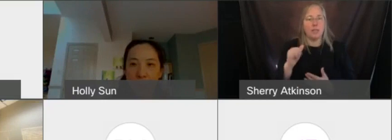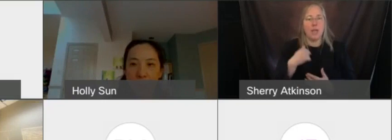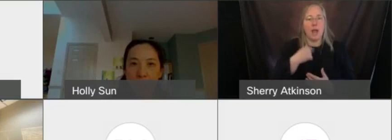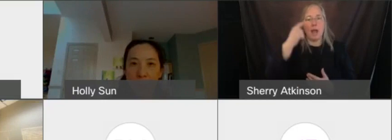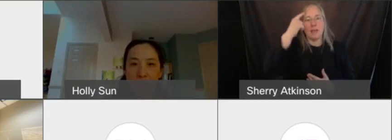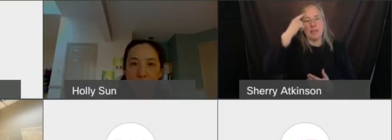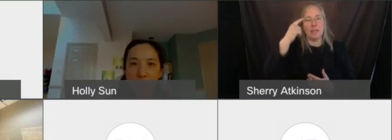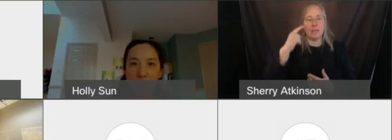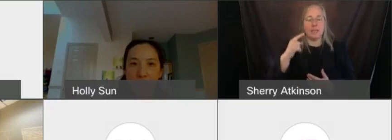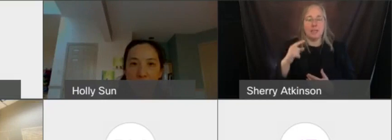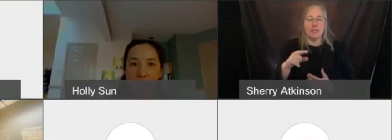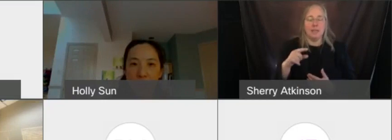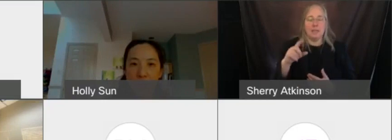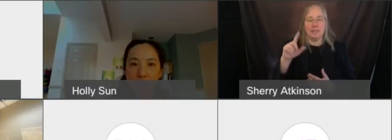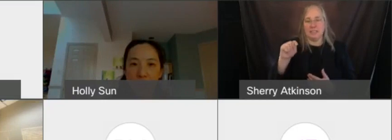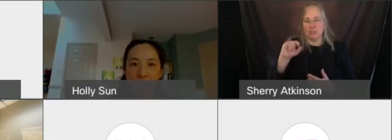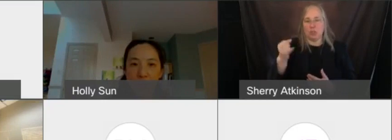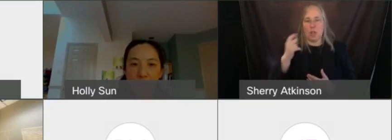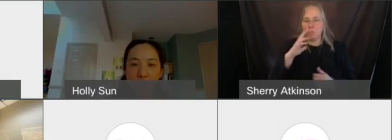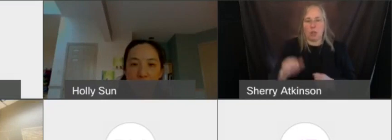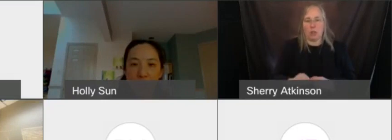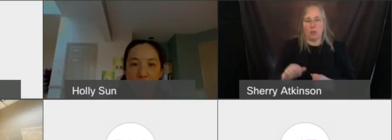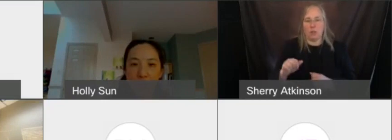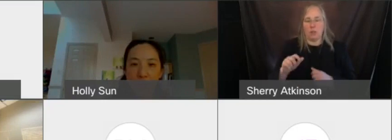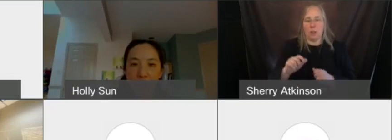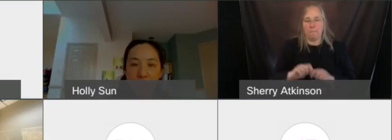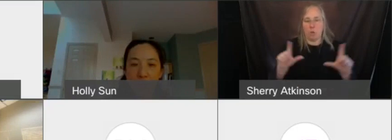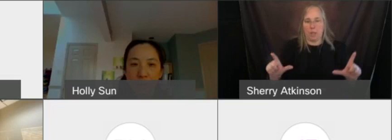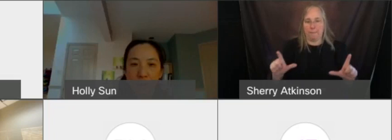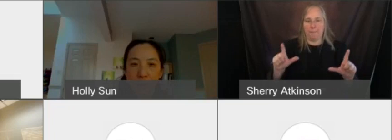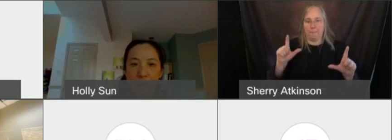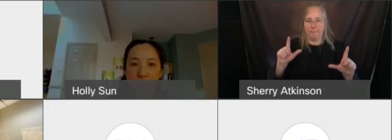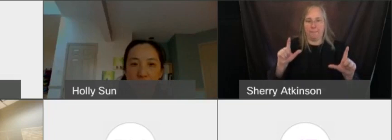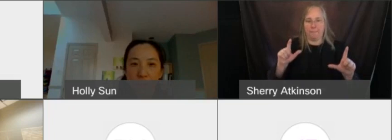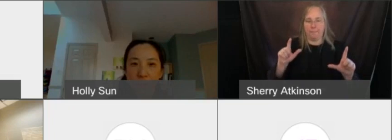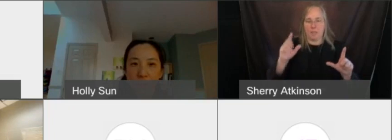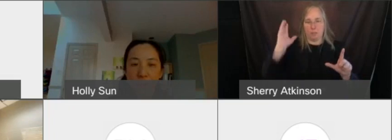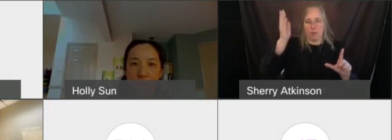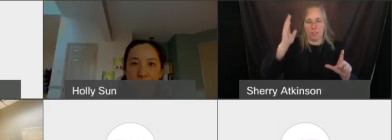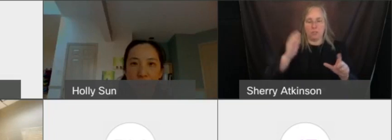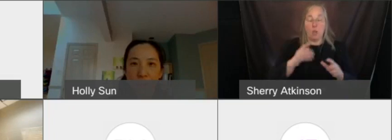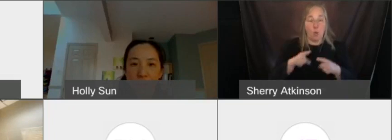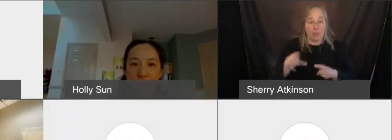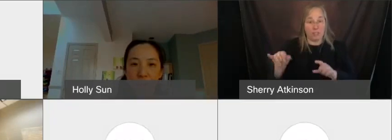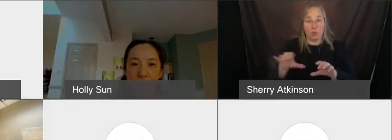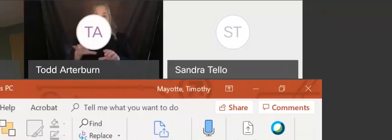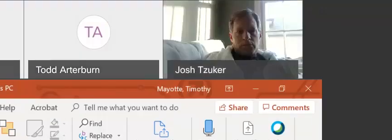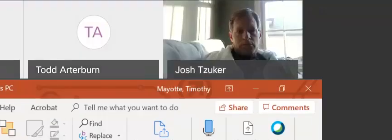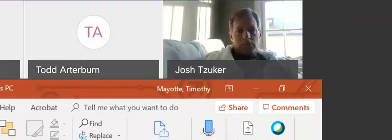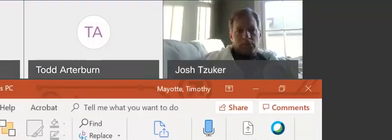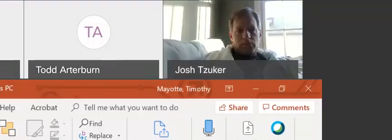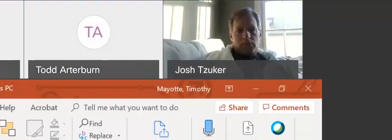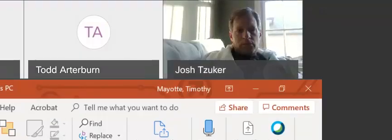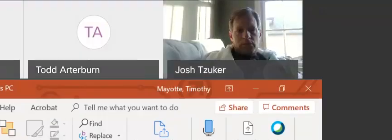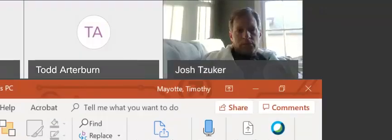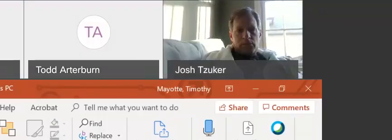going to pull up the presentation. So we'll have him pull that up in 1 second. While he's doing that, I'll just introduce myself. My name